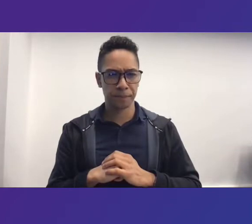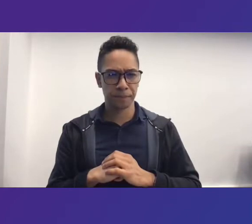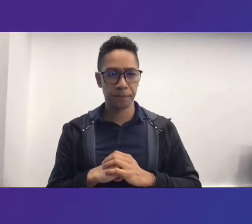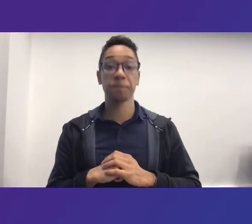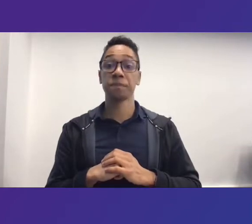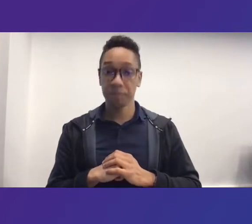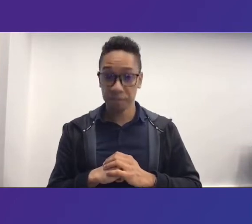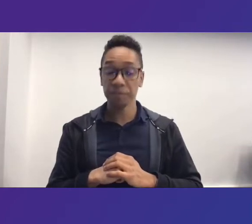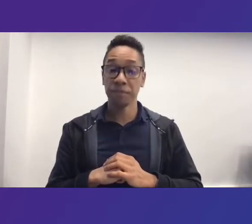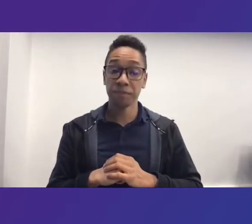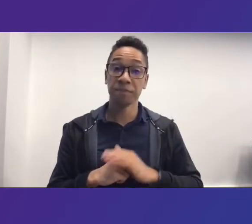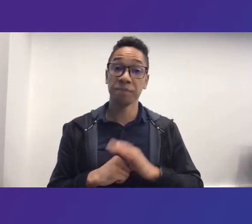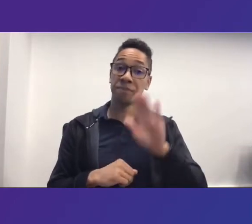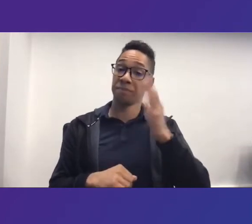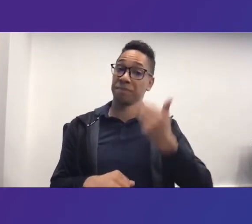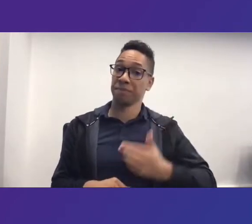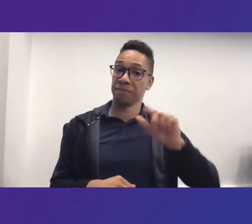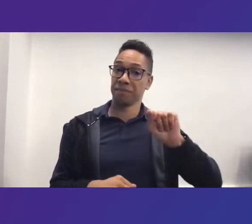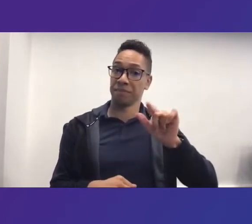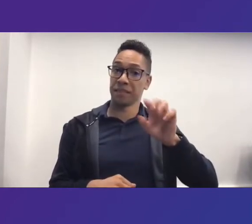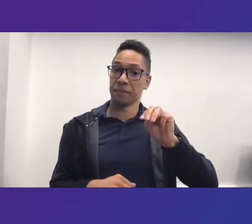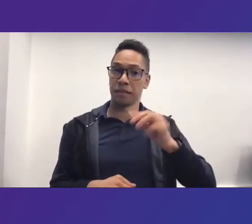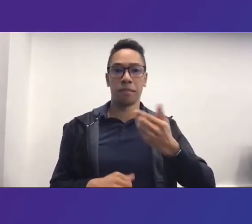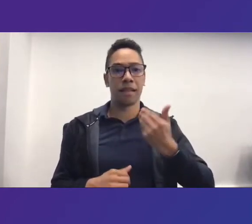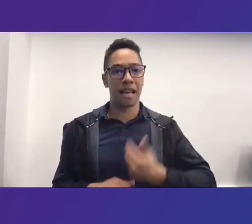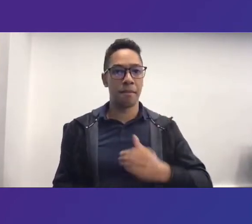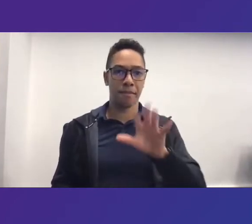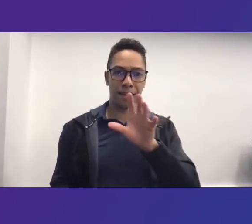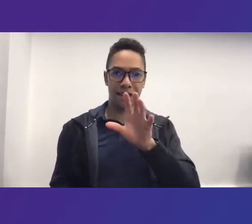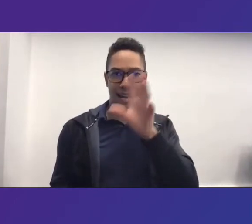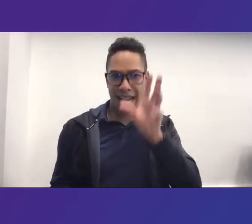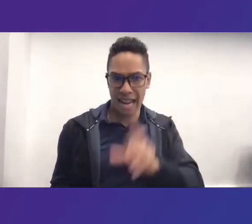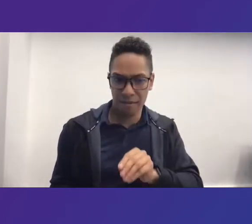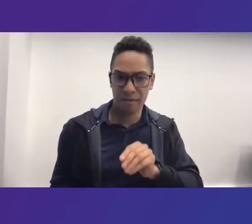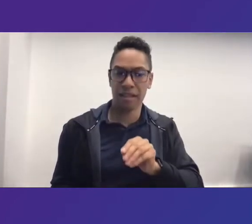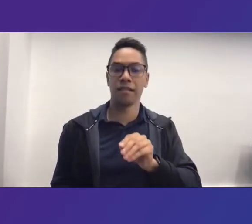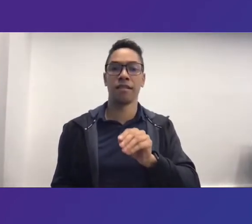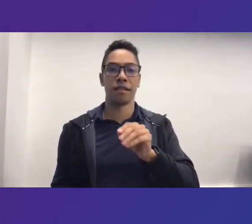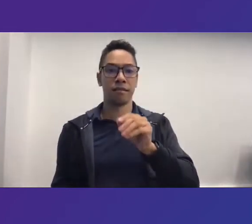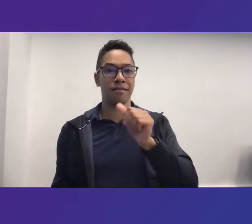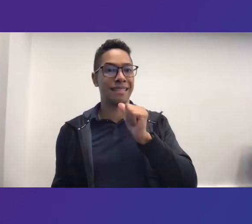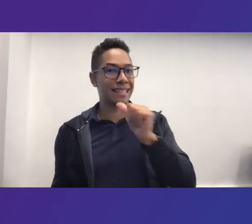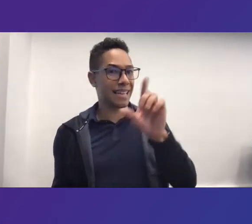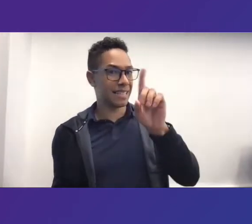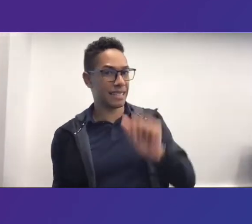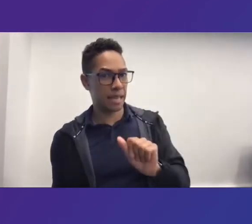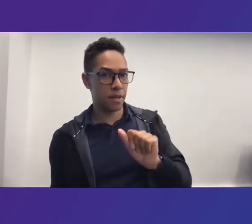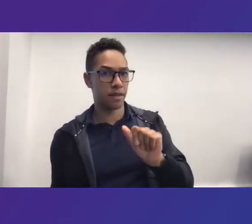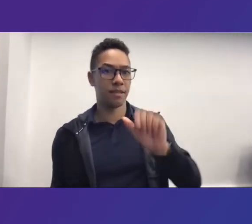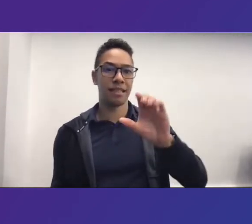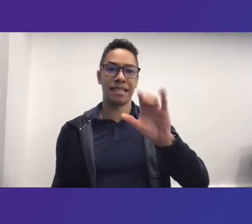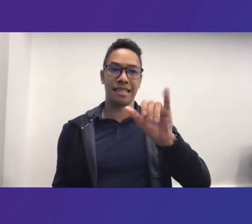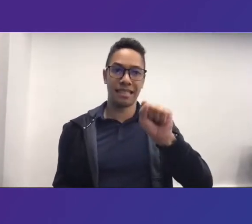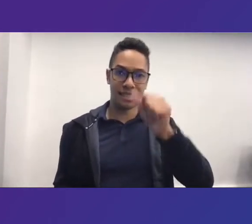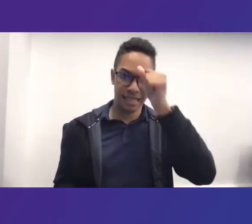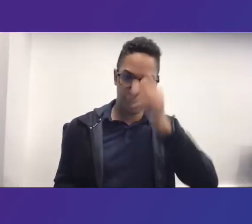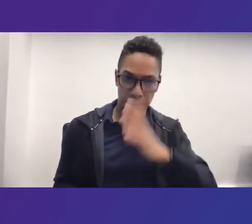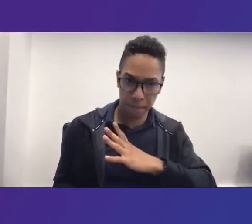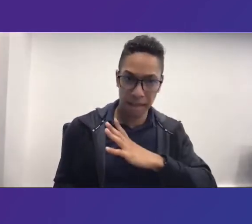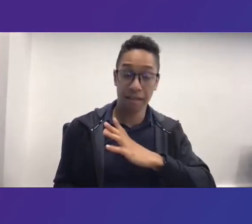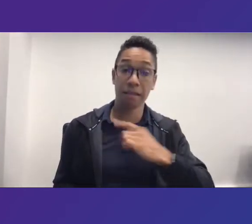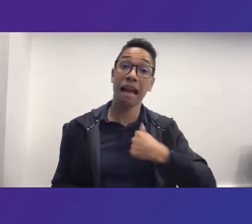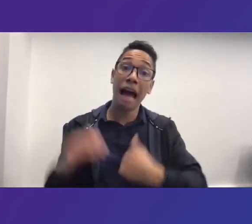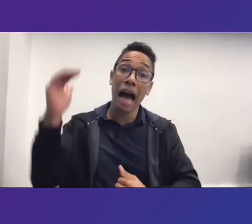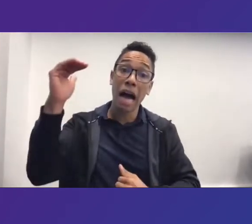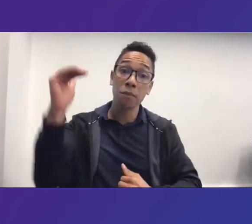little description of myself. I am an African-American, non-disabled, cisgender male. I'm short, though I